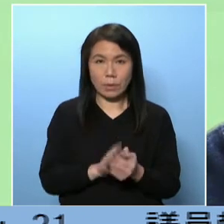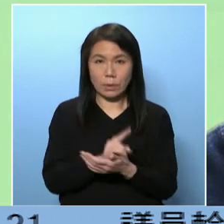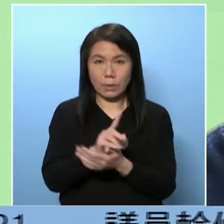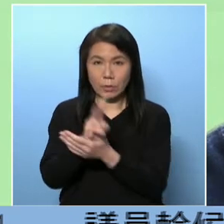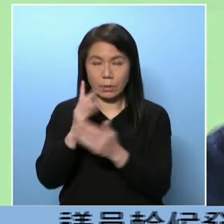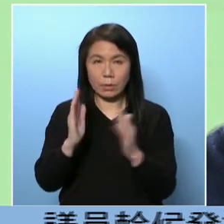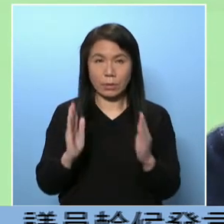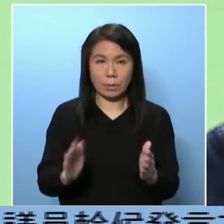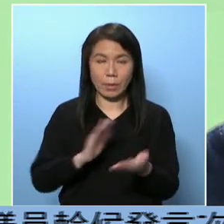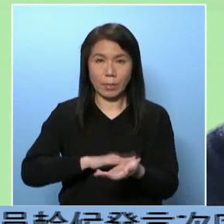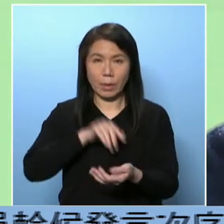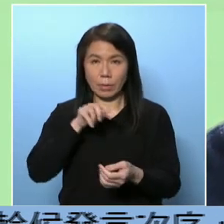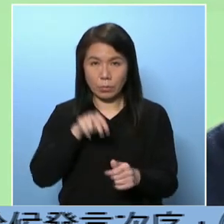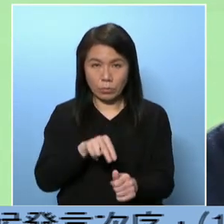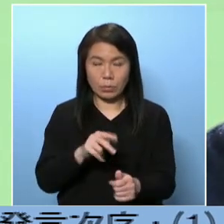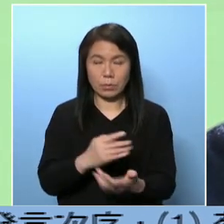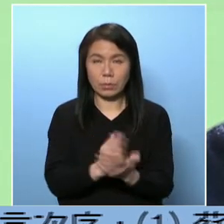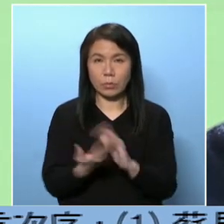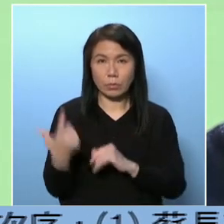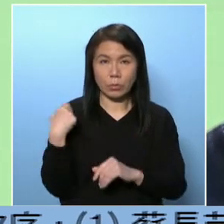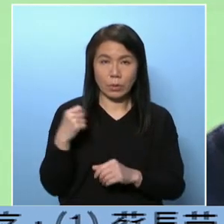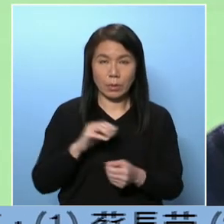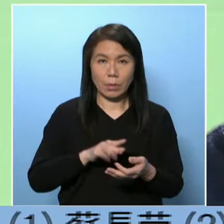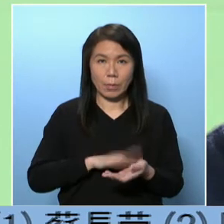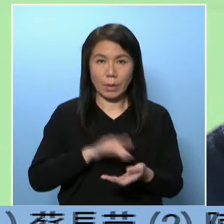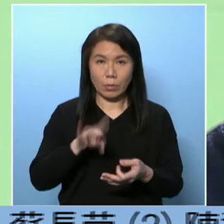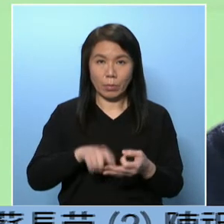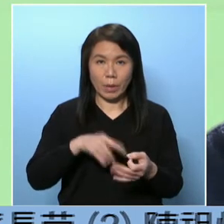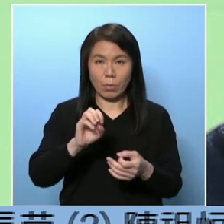First, after 2 years of managing